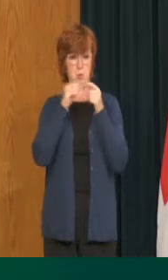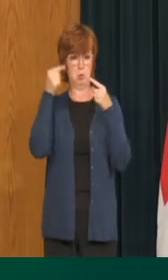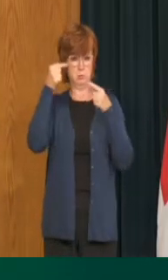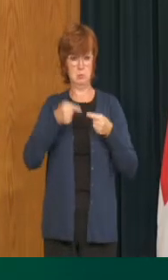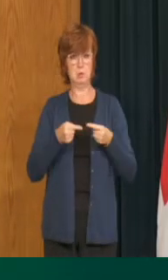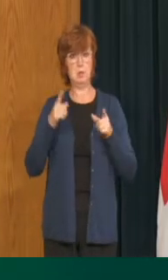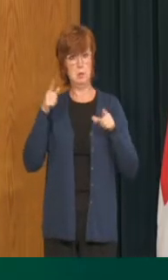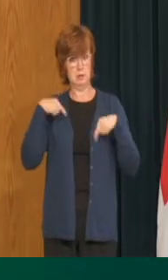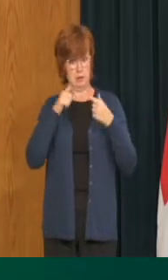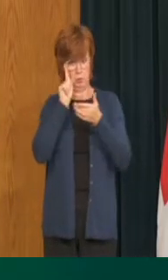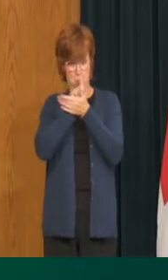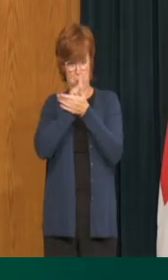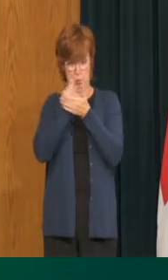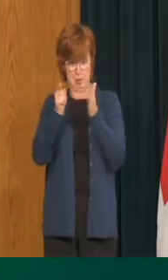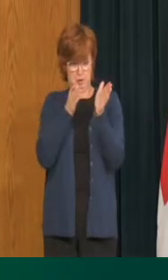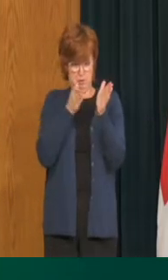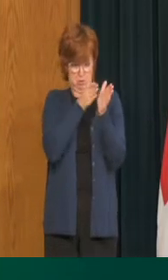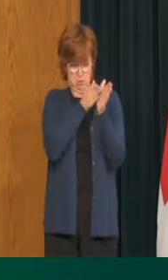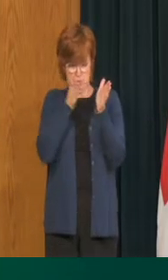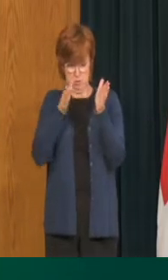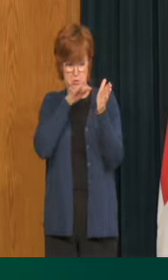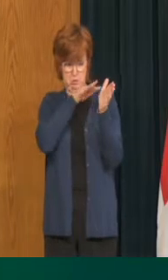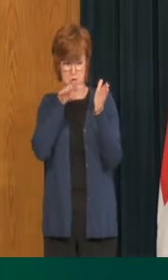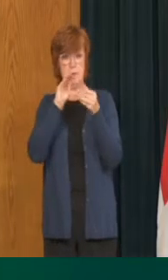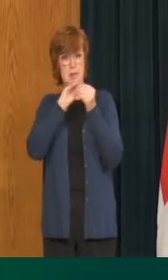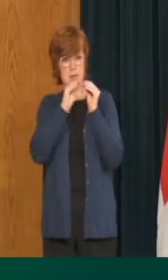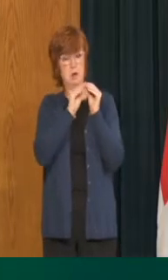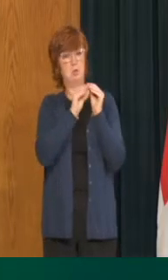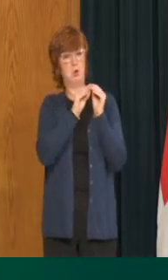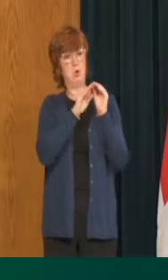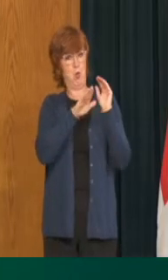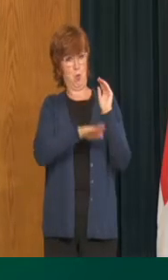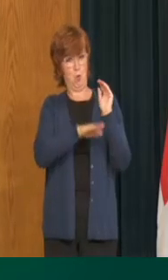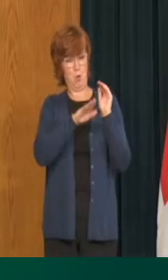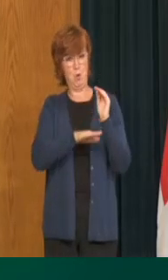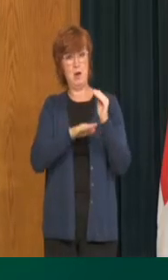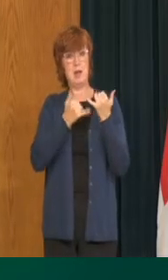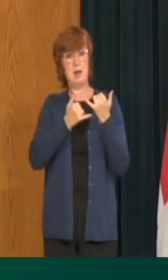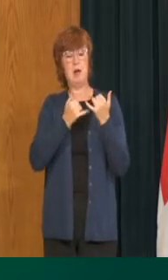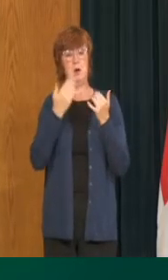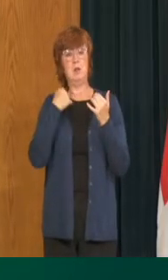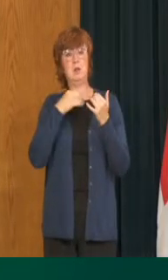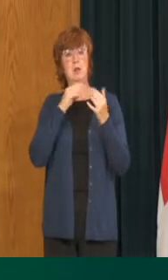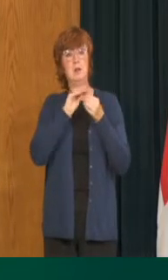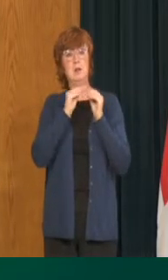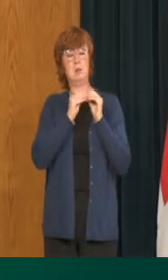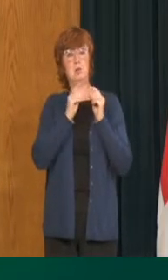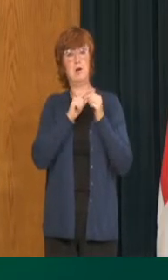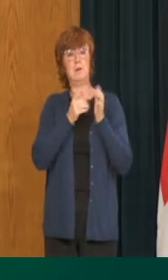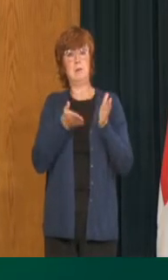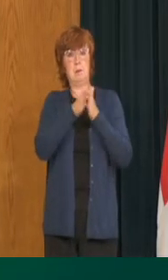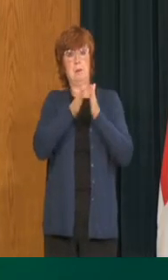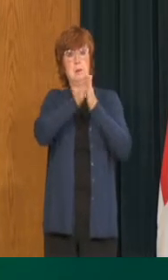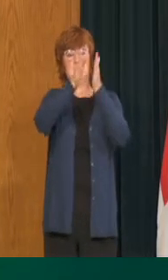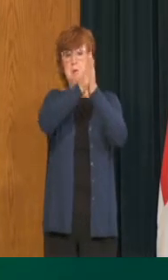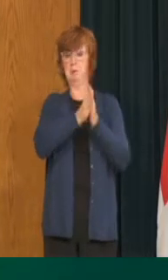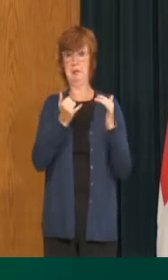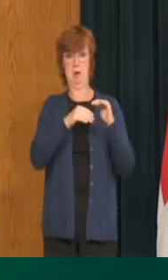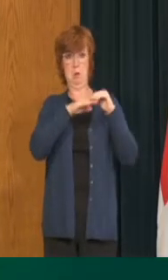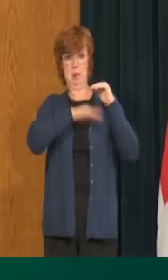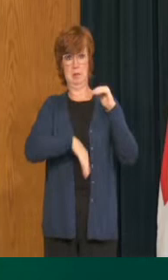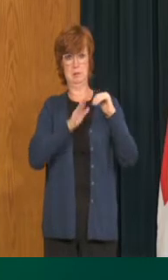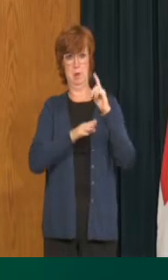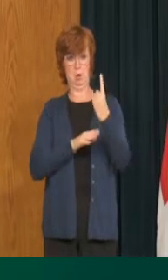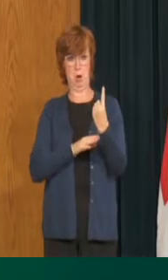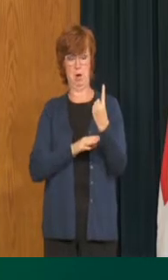daily numbers have been extremely low. Our effective reproductive number is now around 0.5 and is well under 1 throughout the province. So I